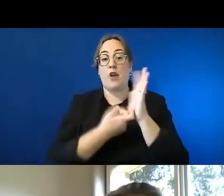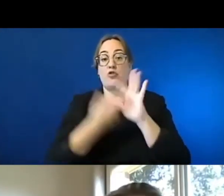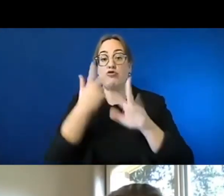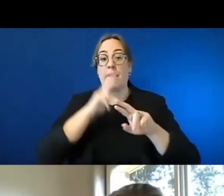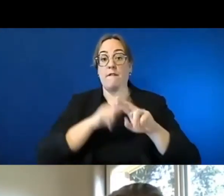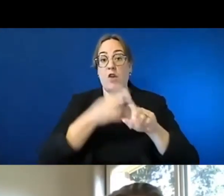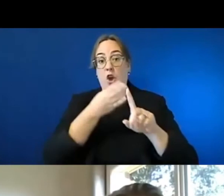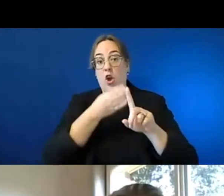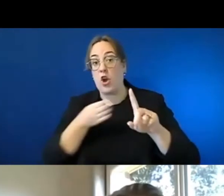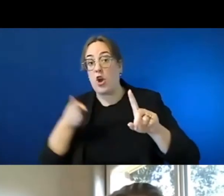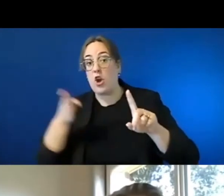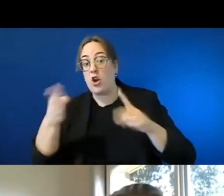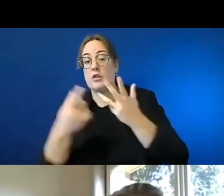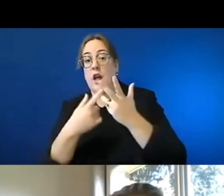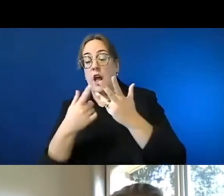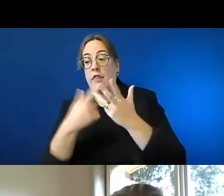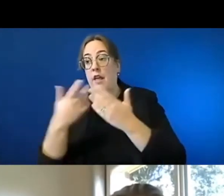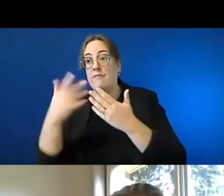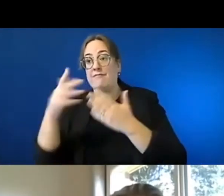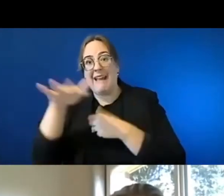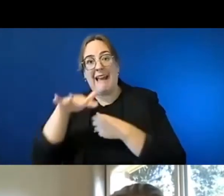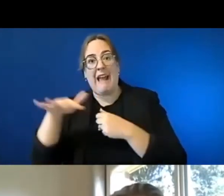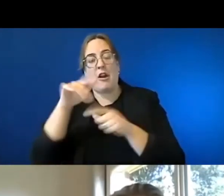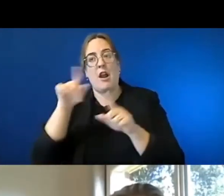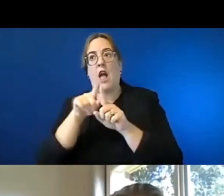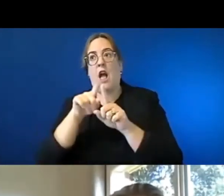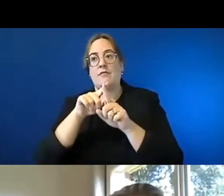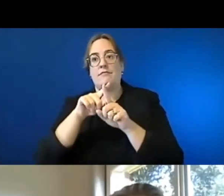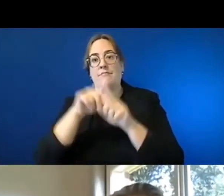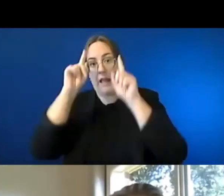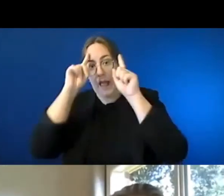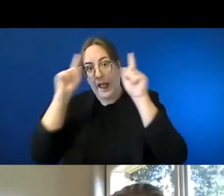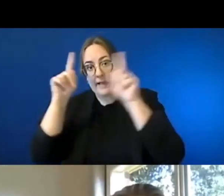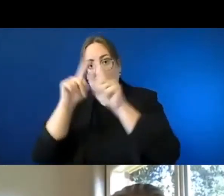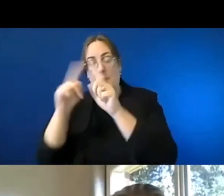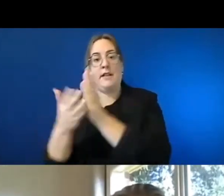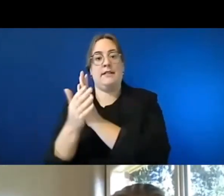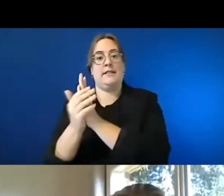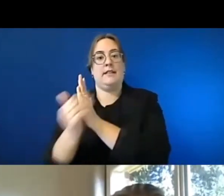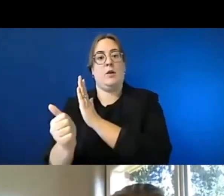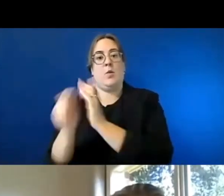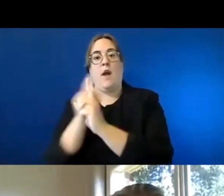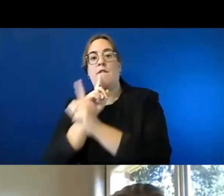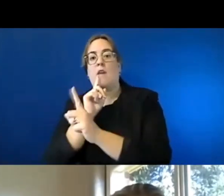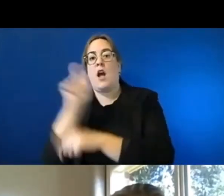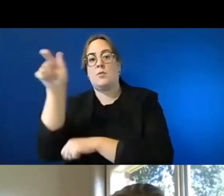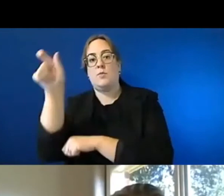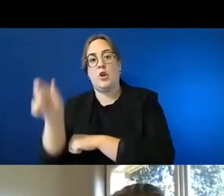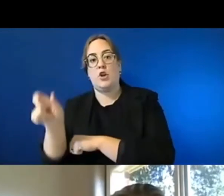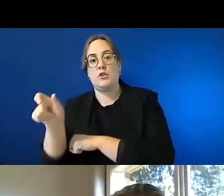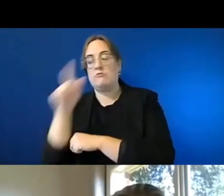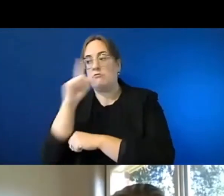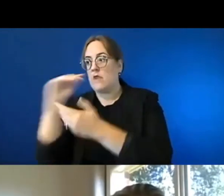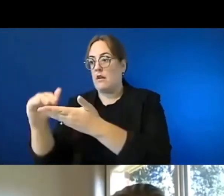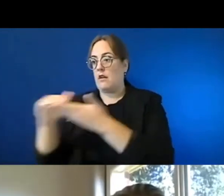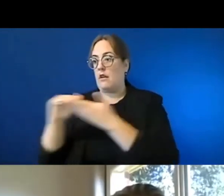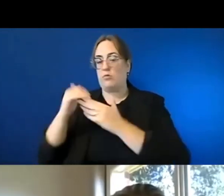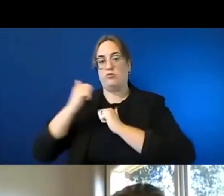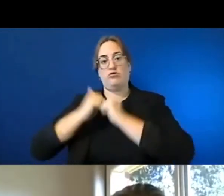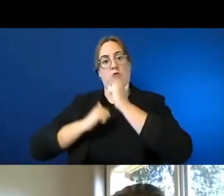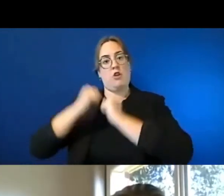university, like academic skills advisors, who can actually help you with the structure and you know, planning your